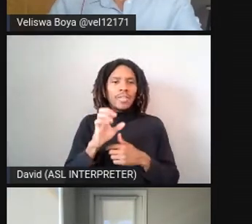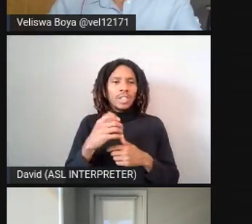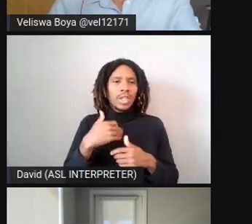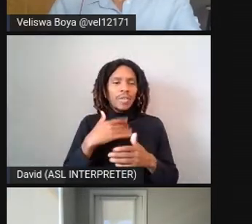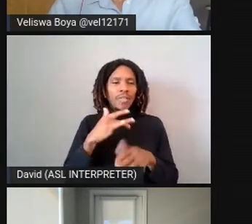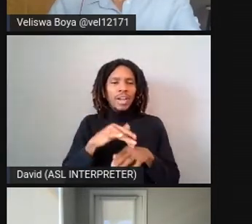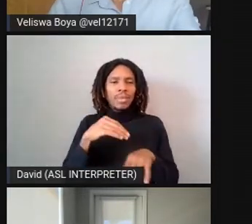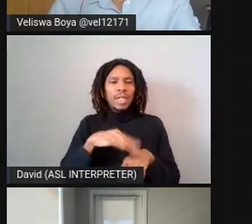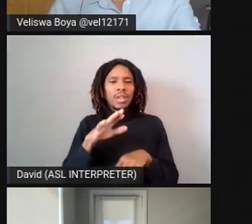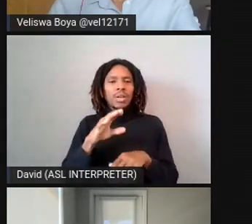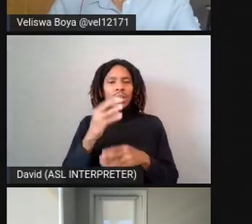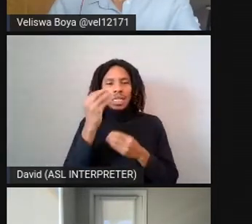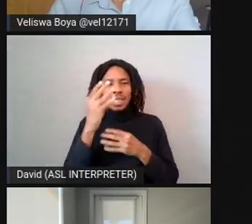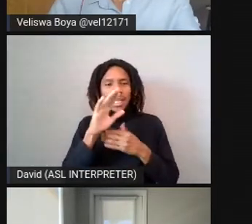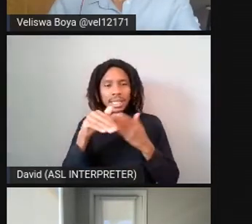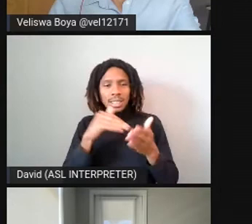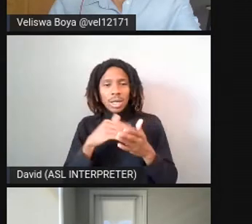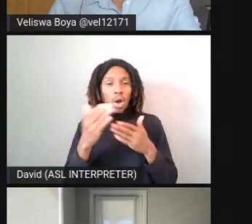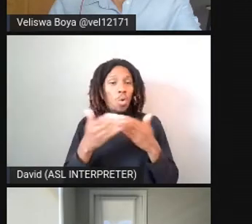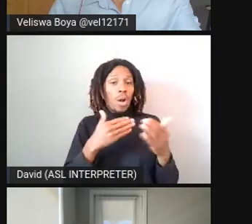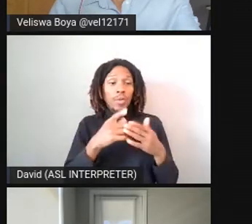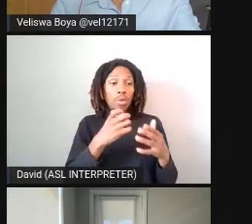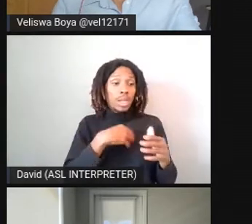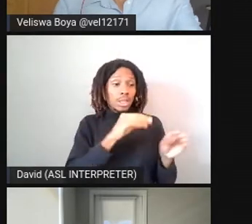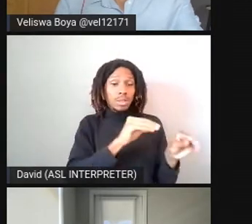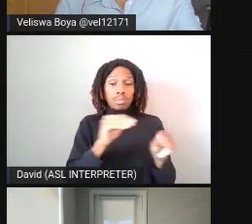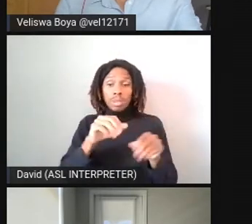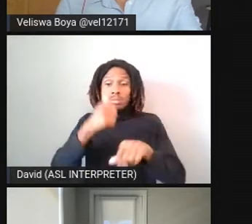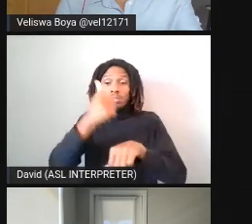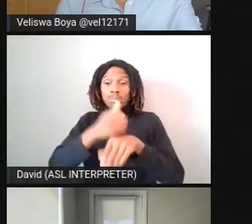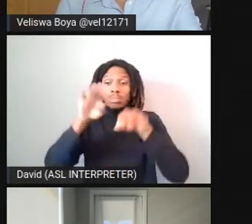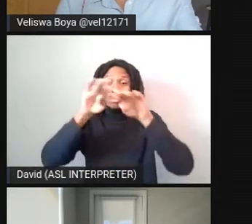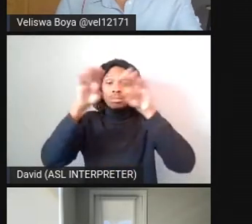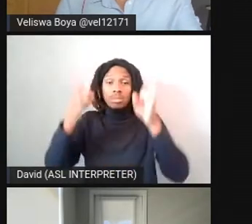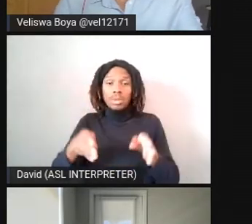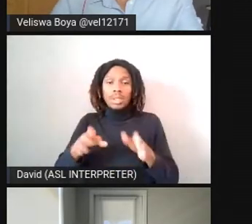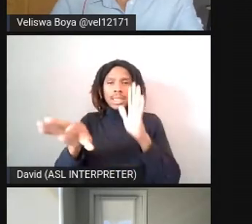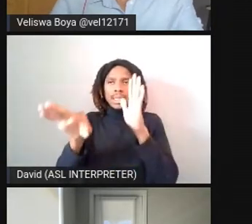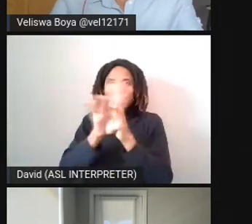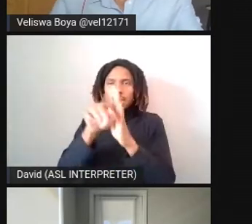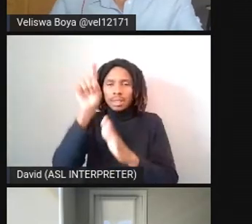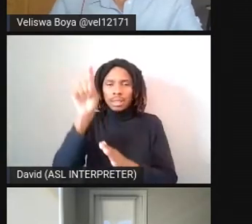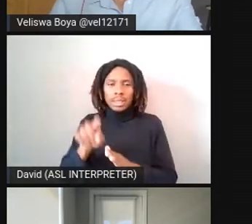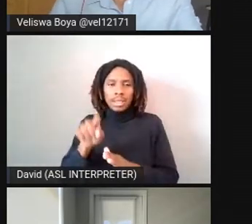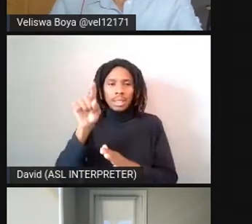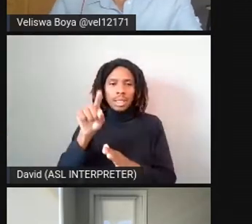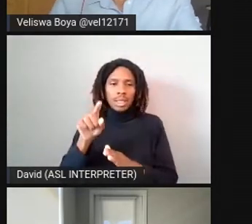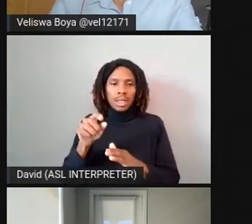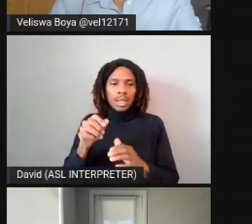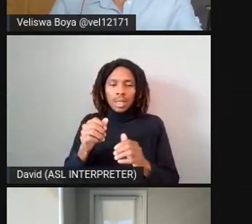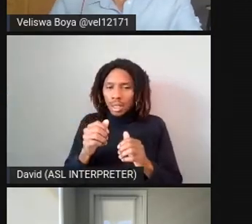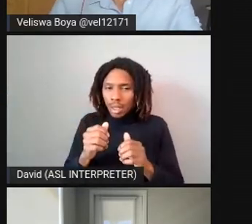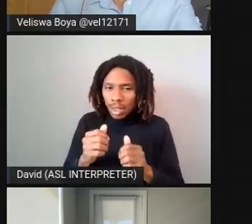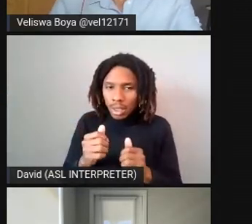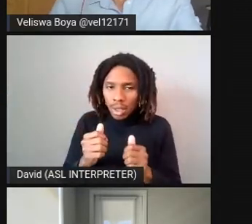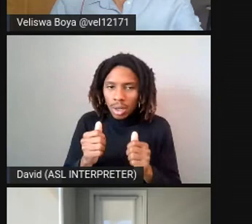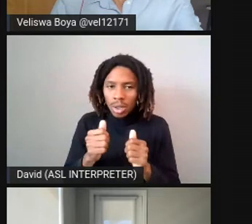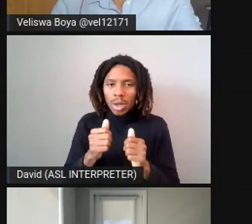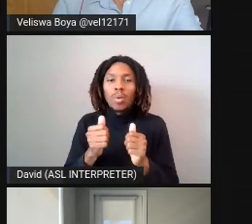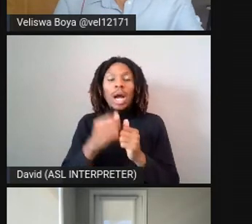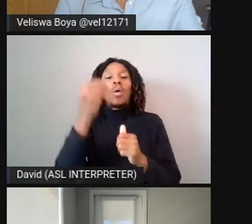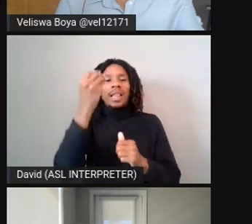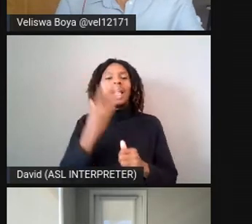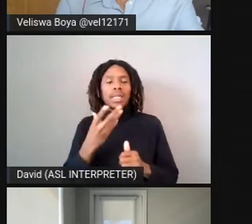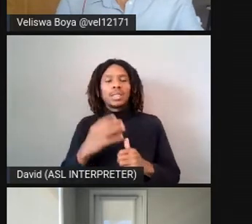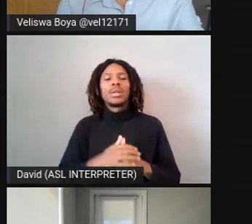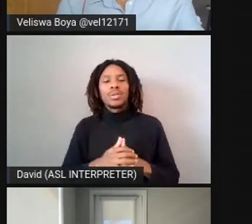center or wherever you want us to put that rack, just select it here with the corresponding connectors and let us know.